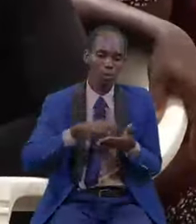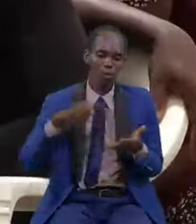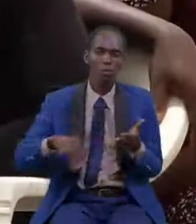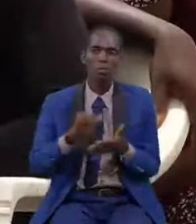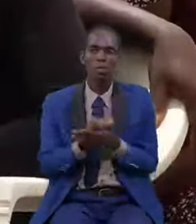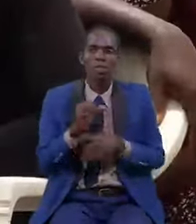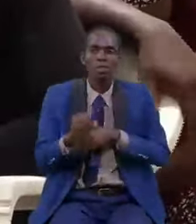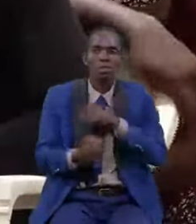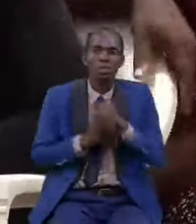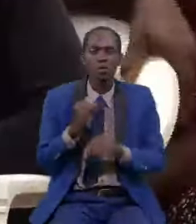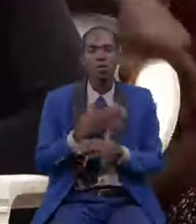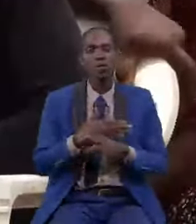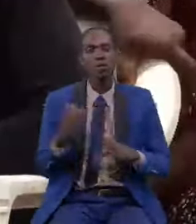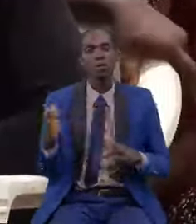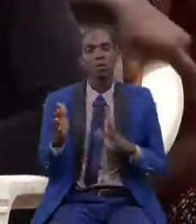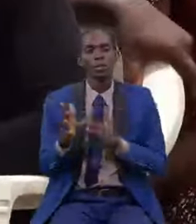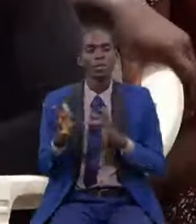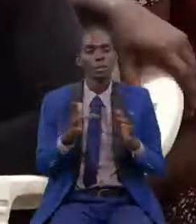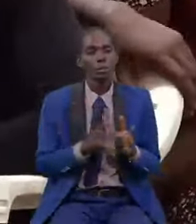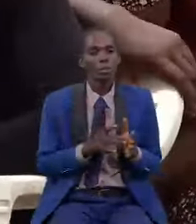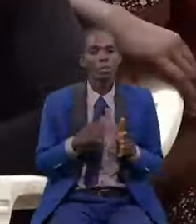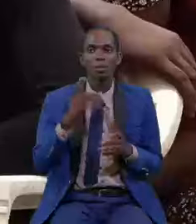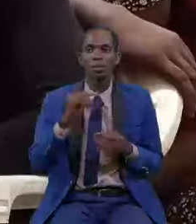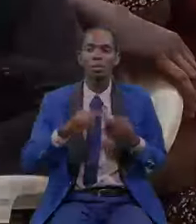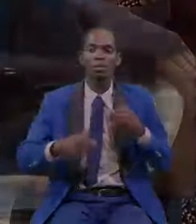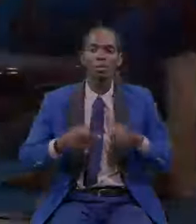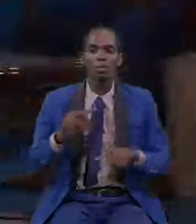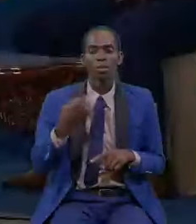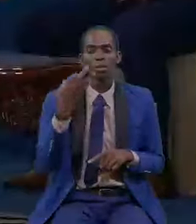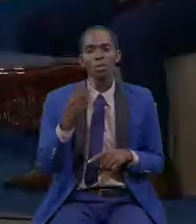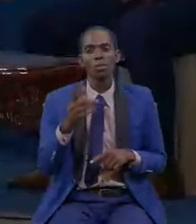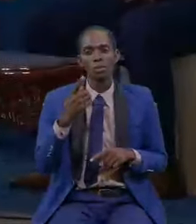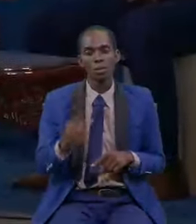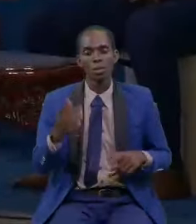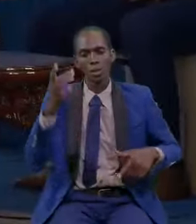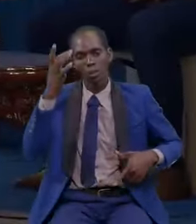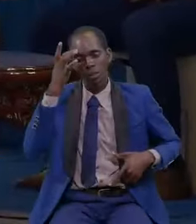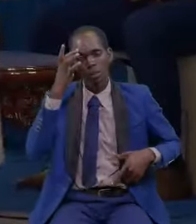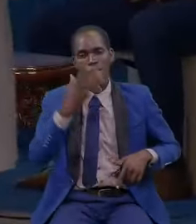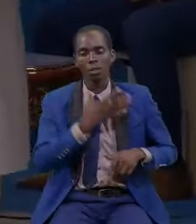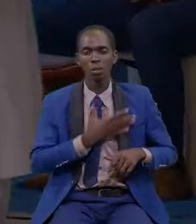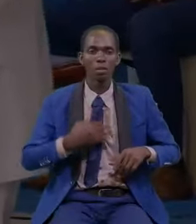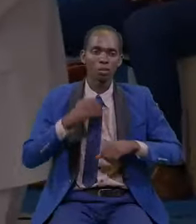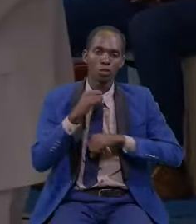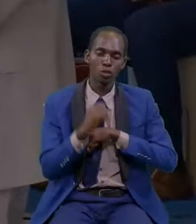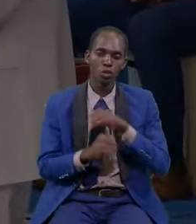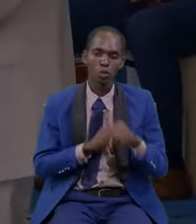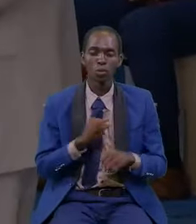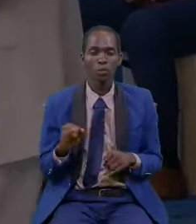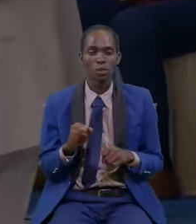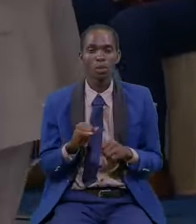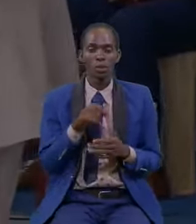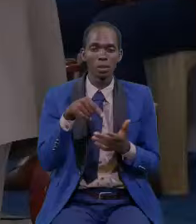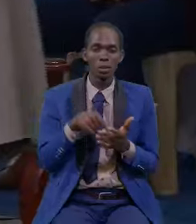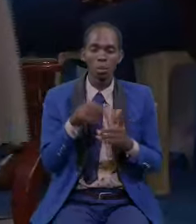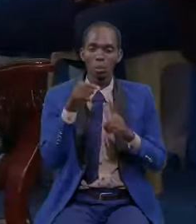Jesus, the friend of the sick and suffering. We're dividing this to three parts.